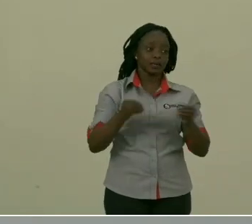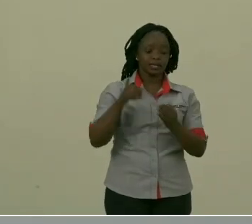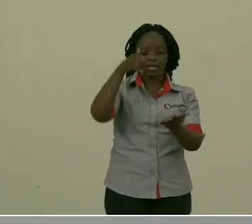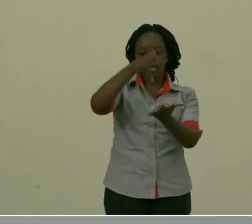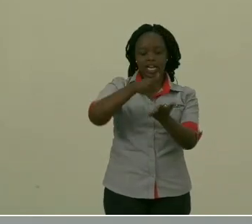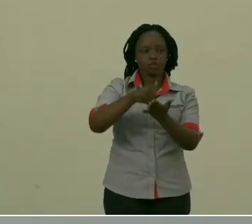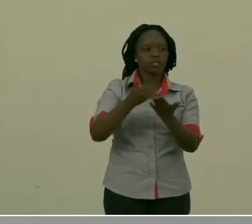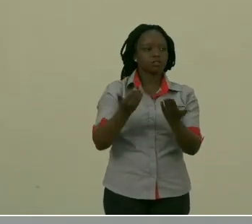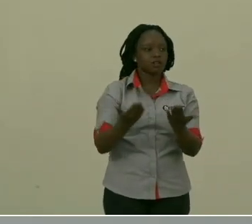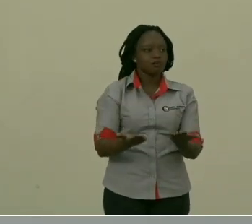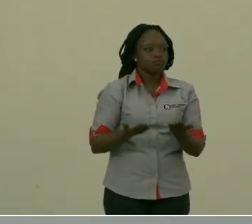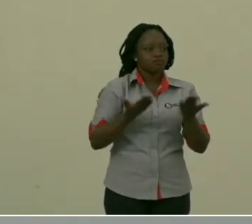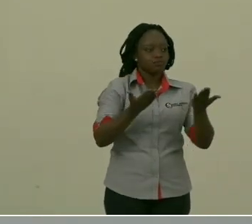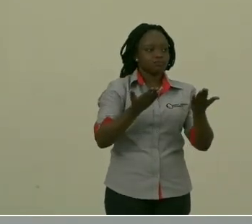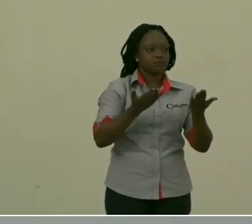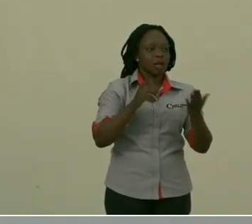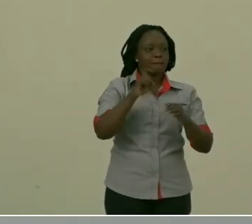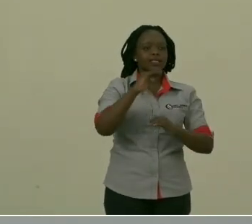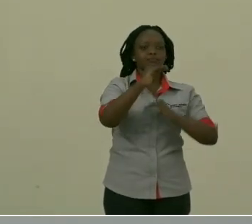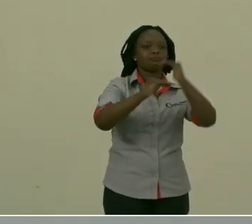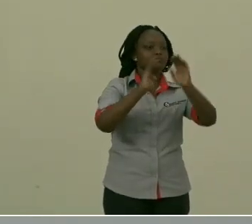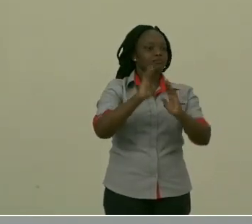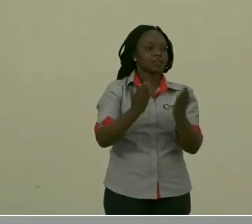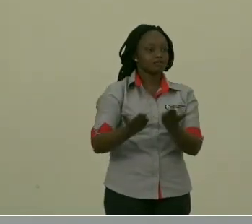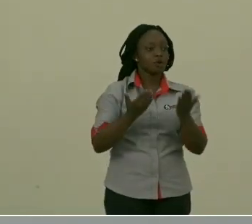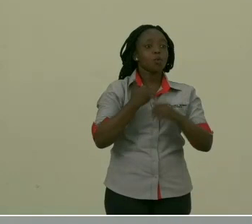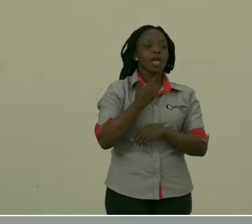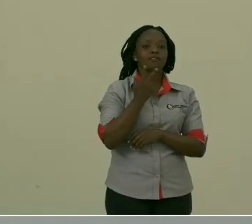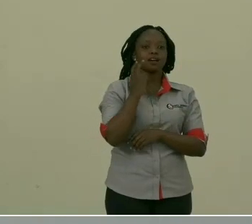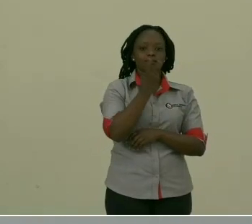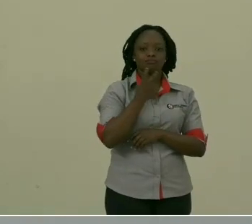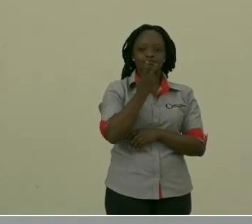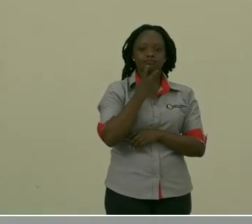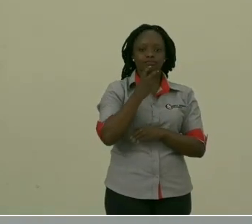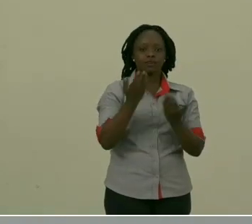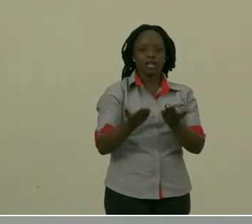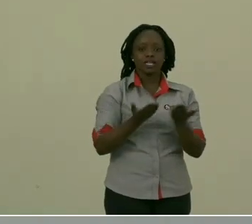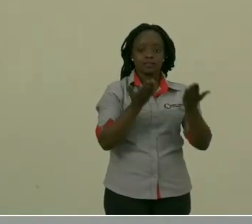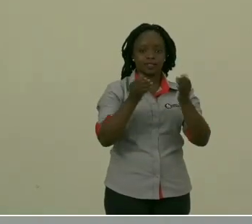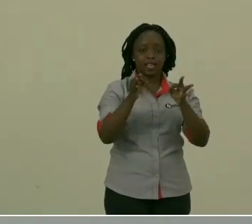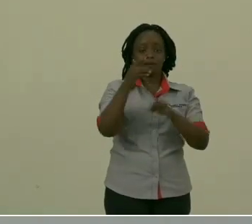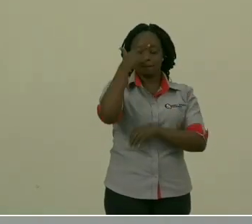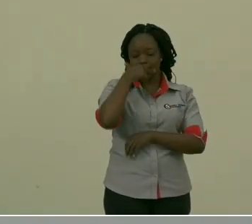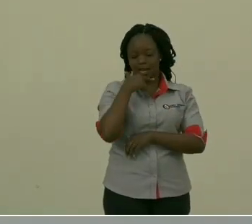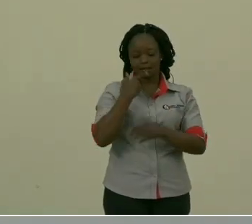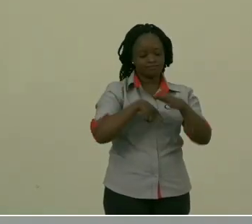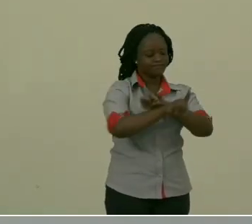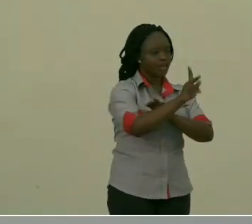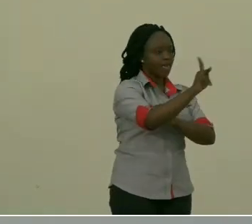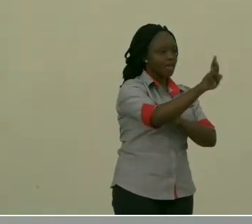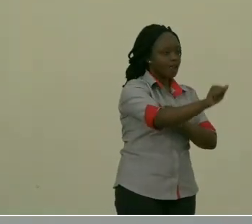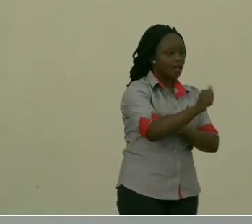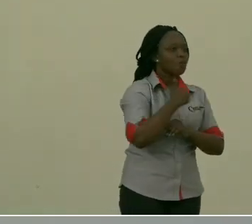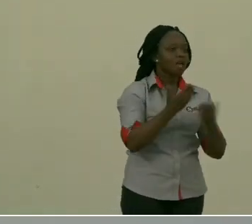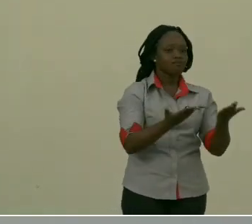including lifts. So at KRA, we have what we call talking lifts. If we have a blind person coming to KRA, we have